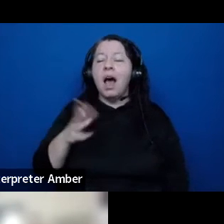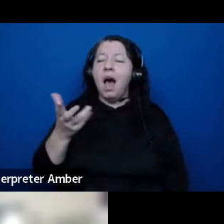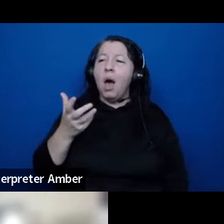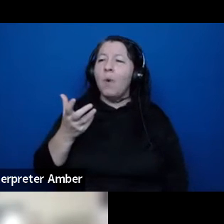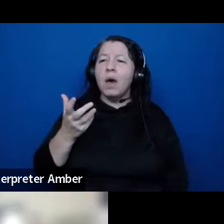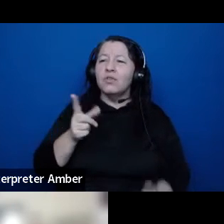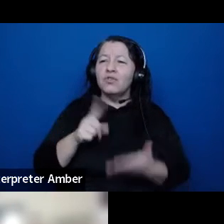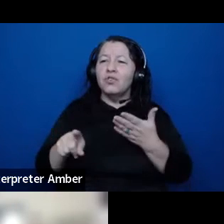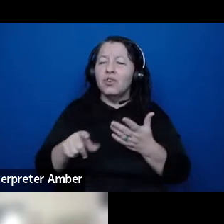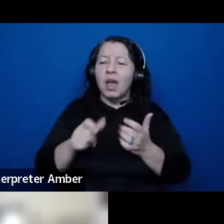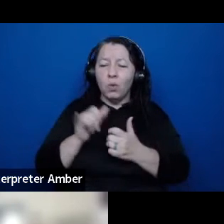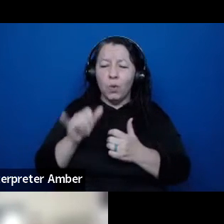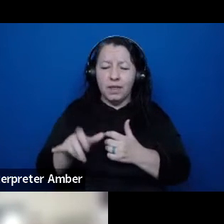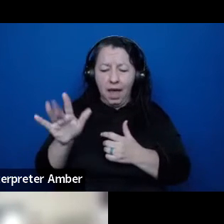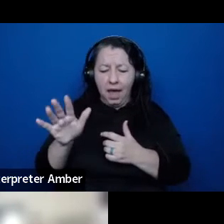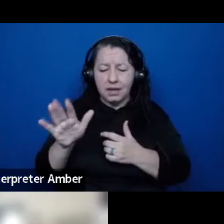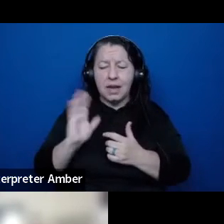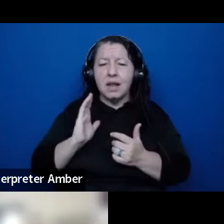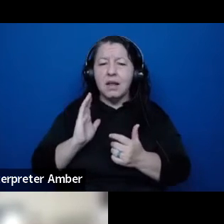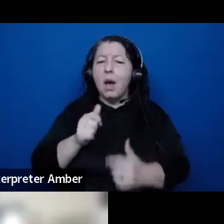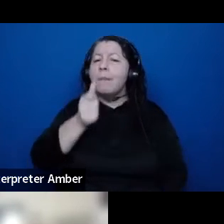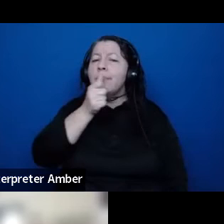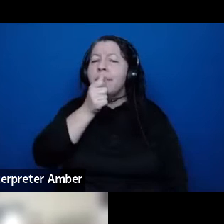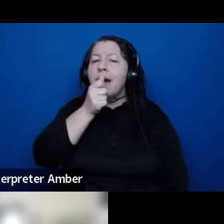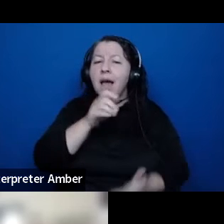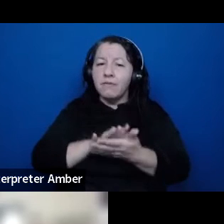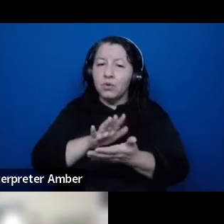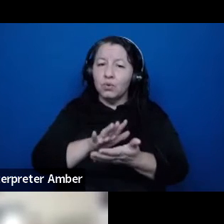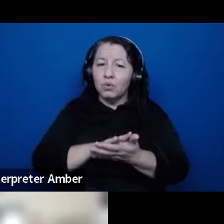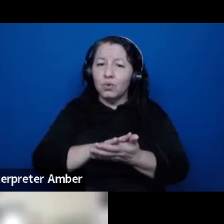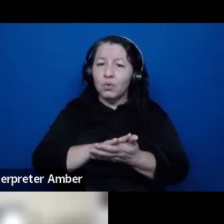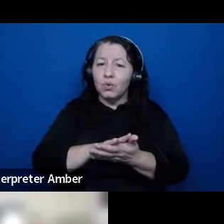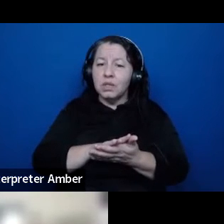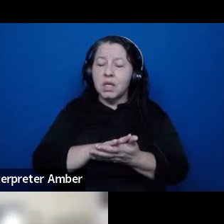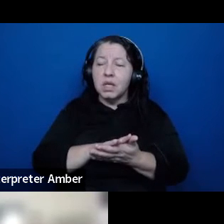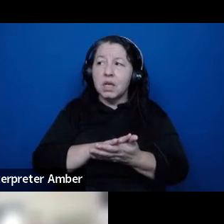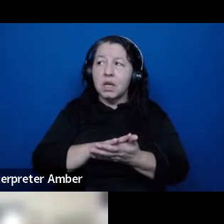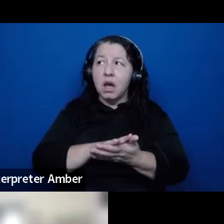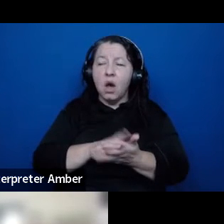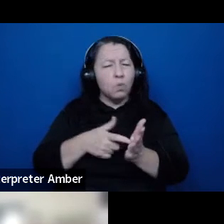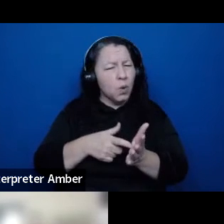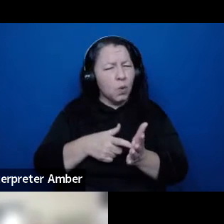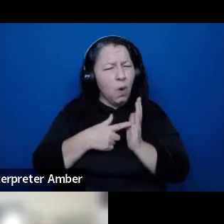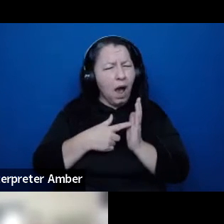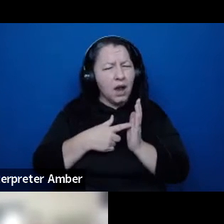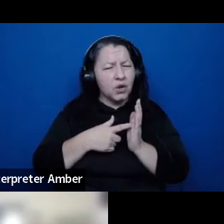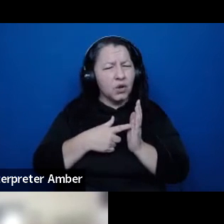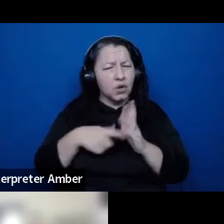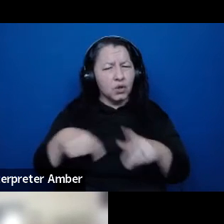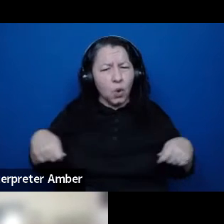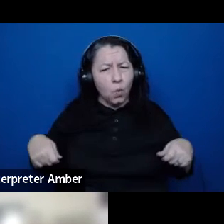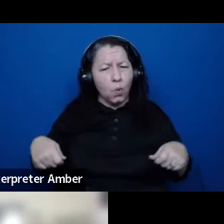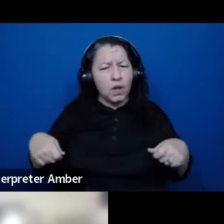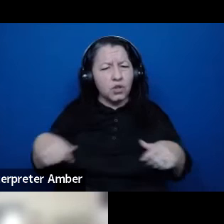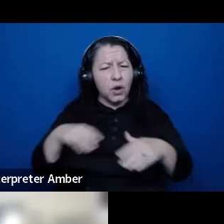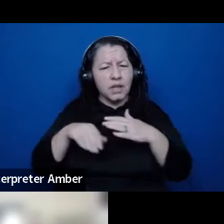follow up on that. Are private schools, institutions, are they required to be wheelchair accessible throughout